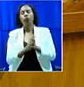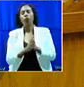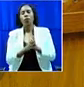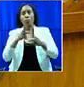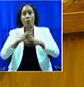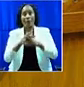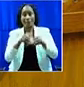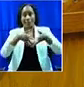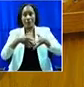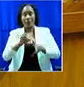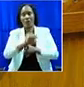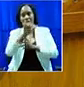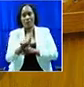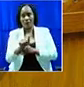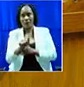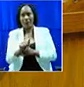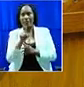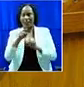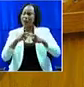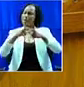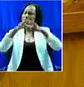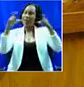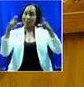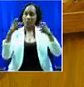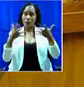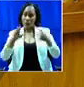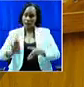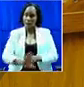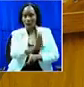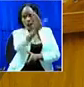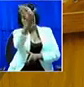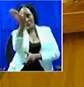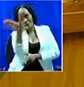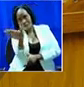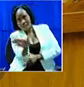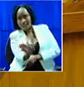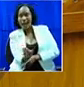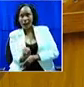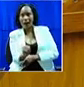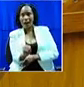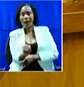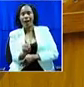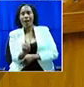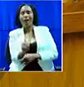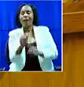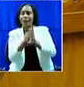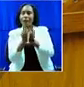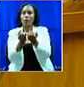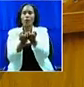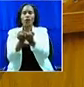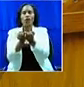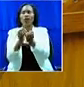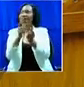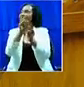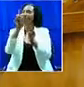biggest on the African continent and compares favorably with other countries in, say, the